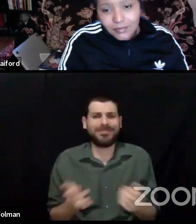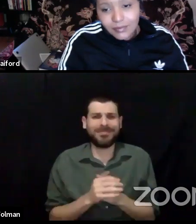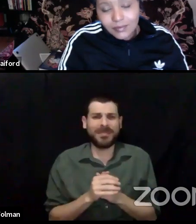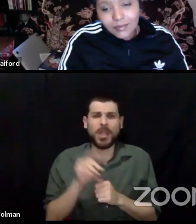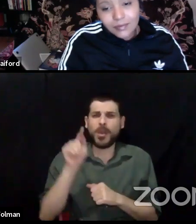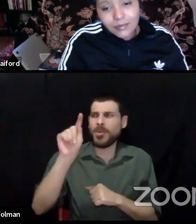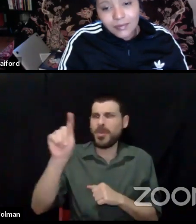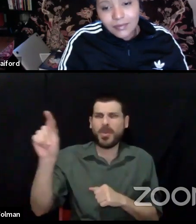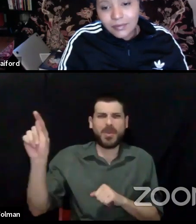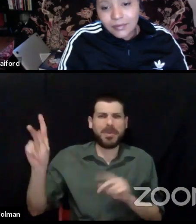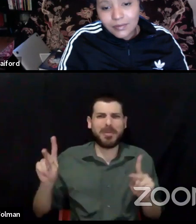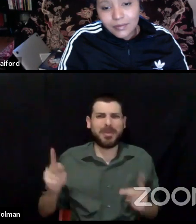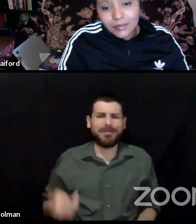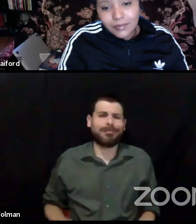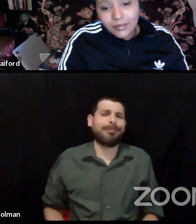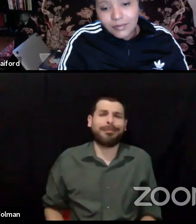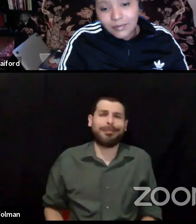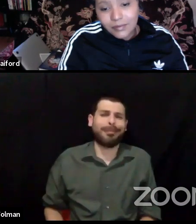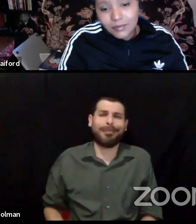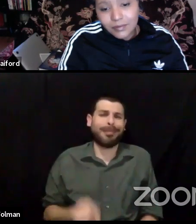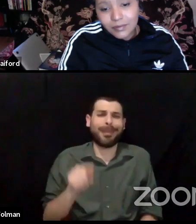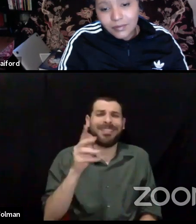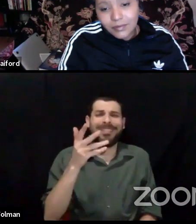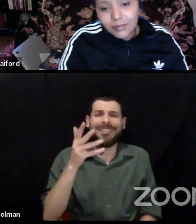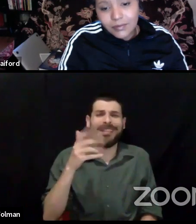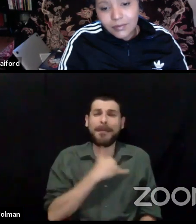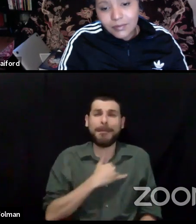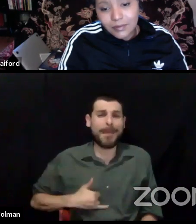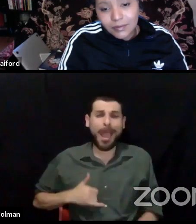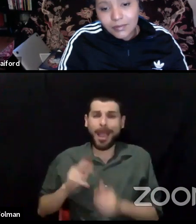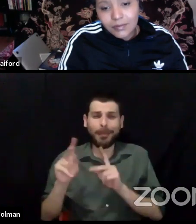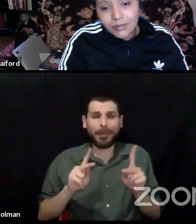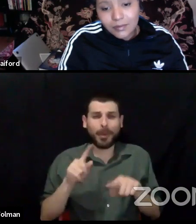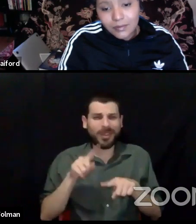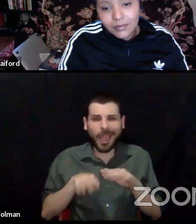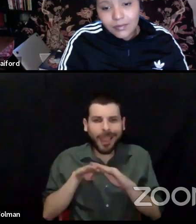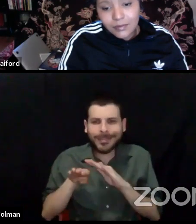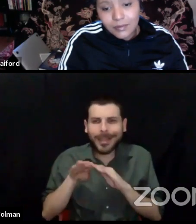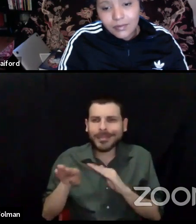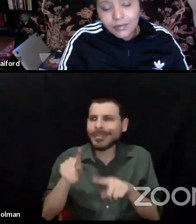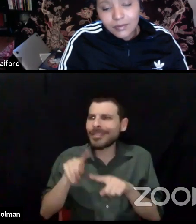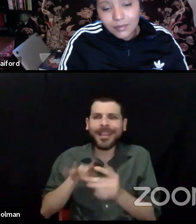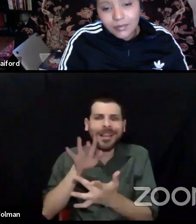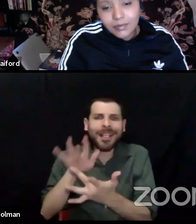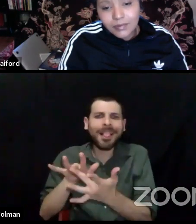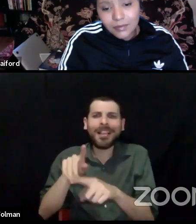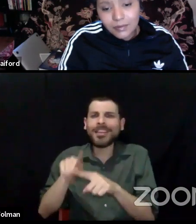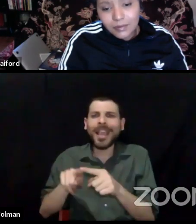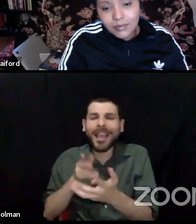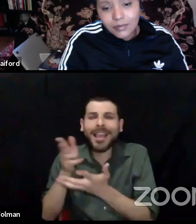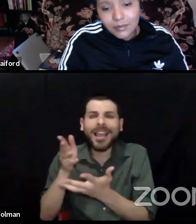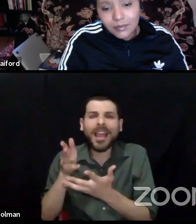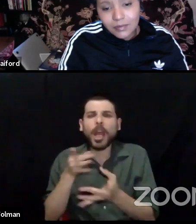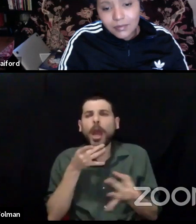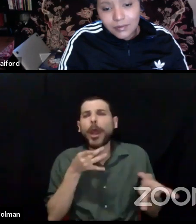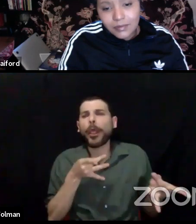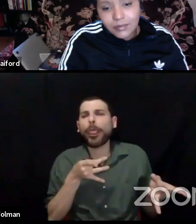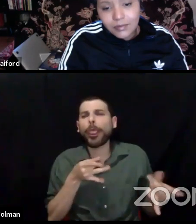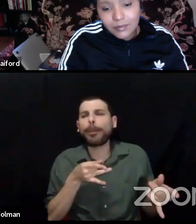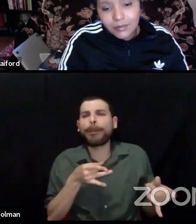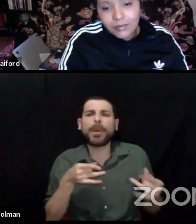not, they're not approachable. They're not accountable. They're not accessible. And they're just professional slick talkers. You know what I